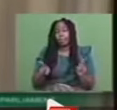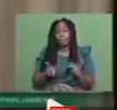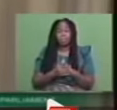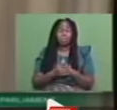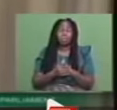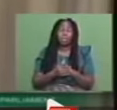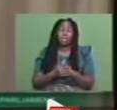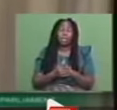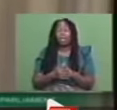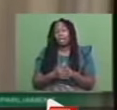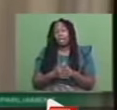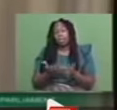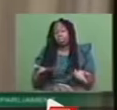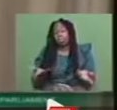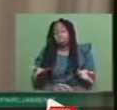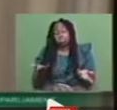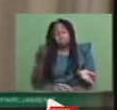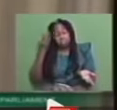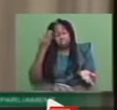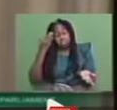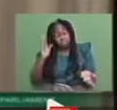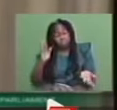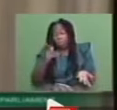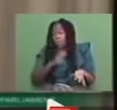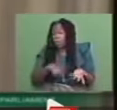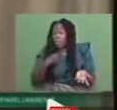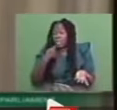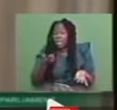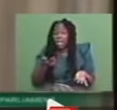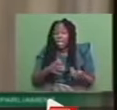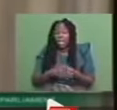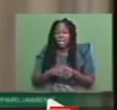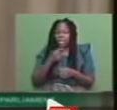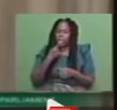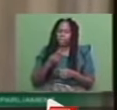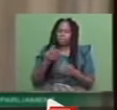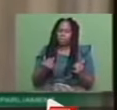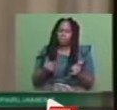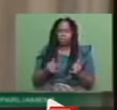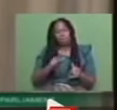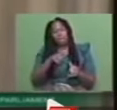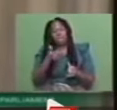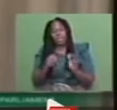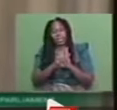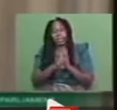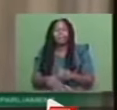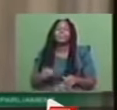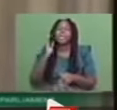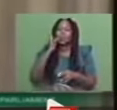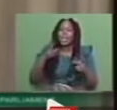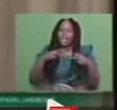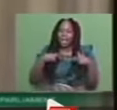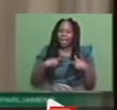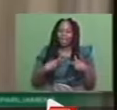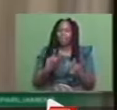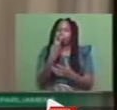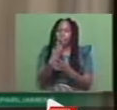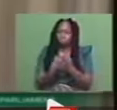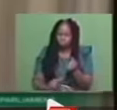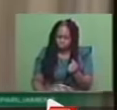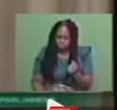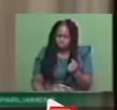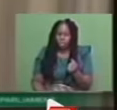a joint border patrol agency. My God, that was a promise from the